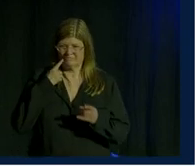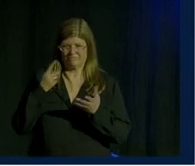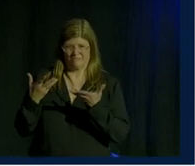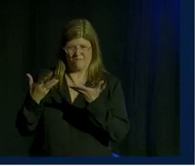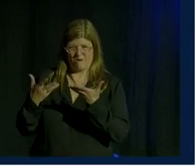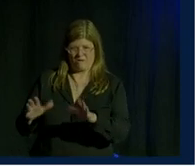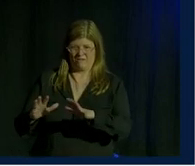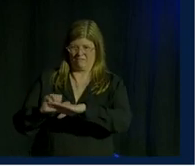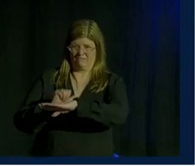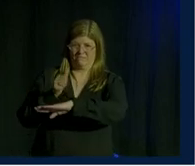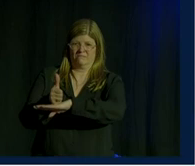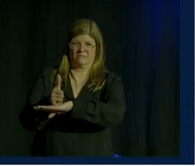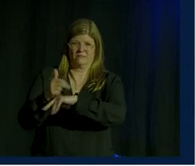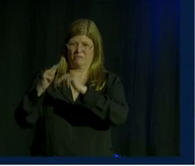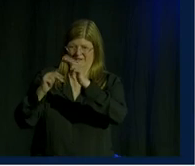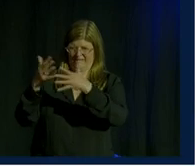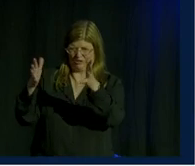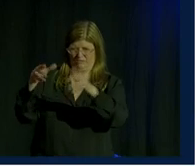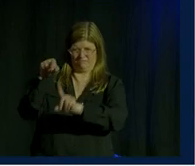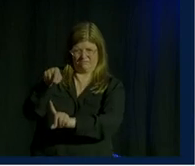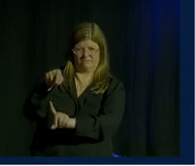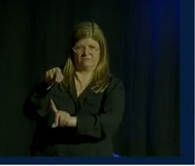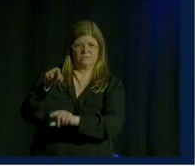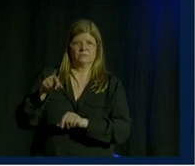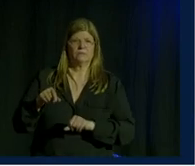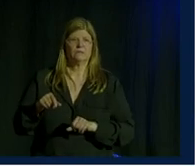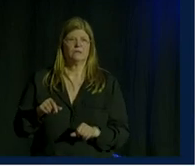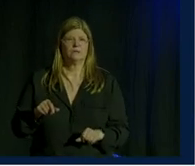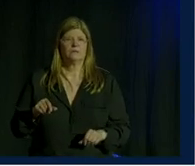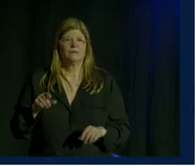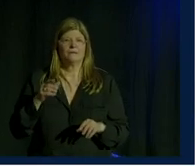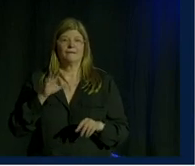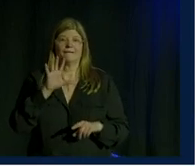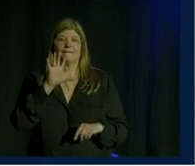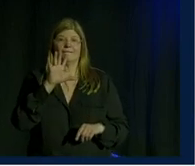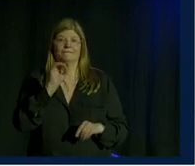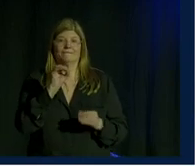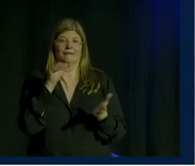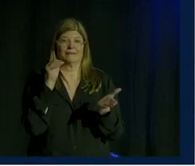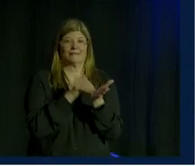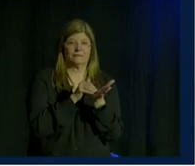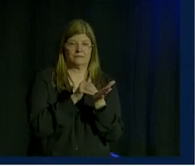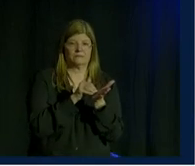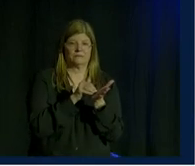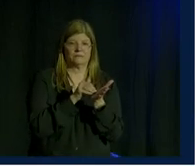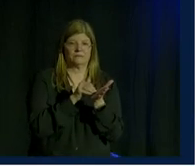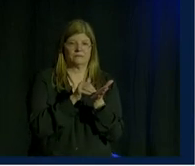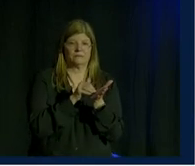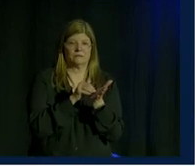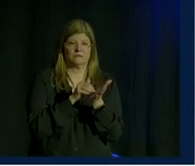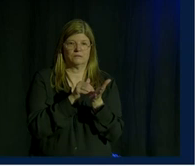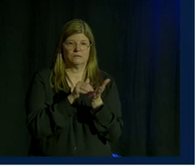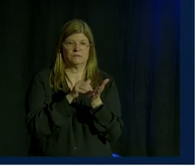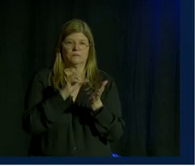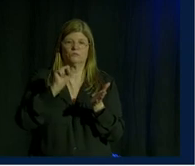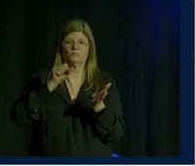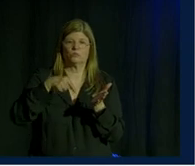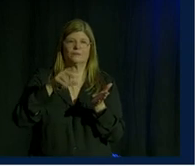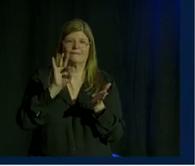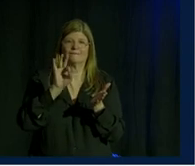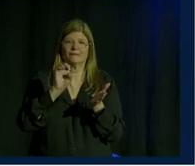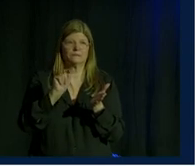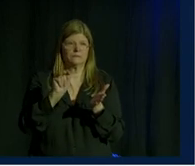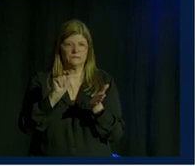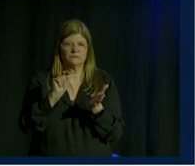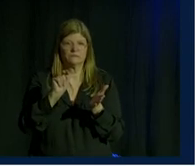with the first round addressing existing buildings of 50,000 square feet or greater. It is not focused on new construction. That is what our energy and green codes are